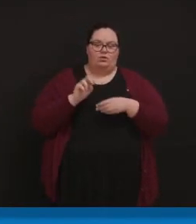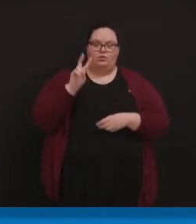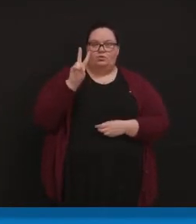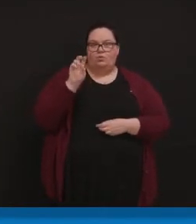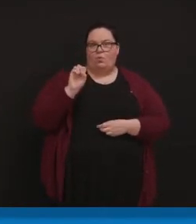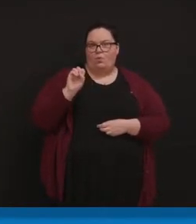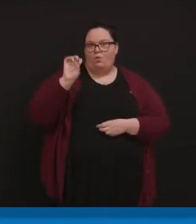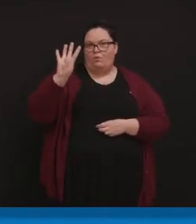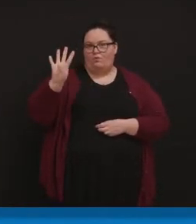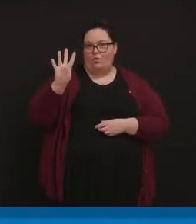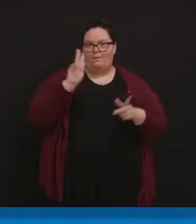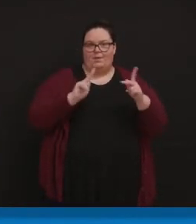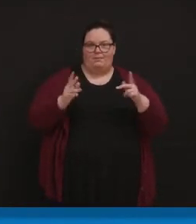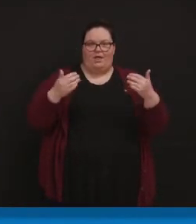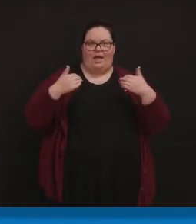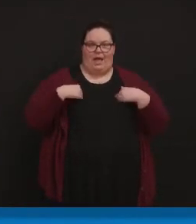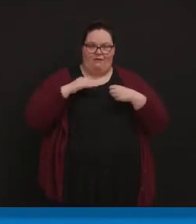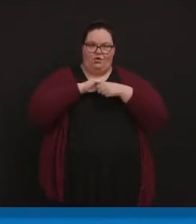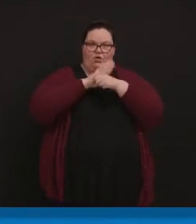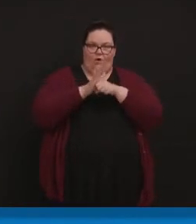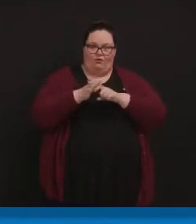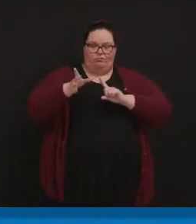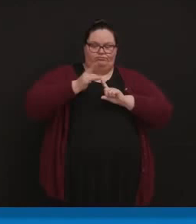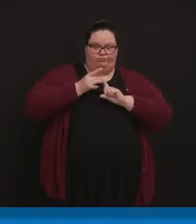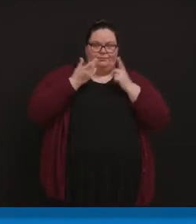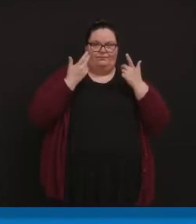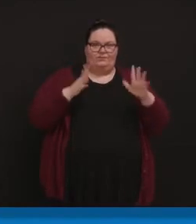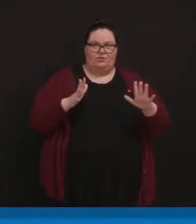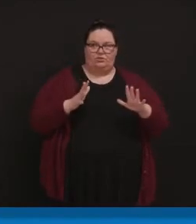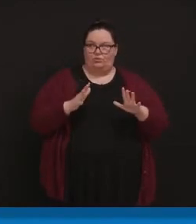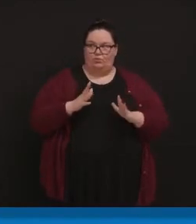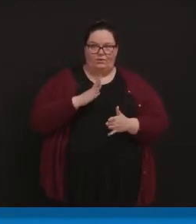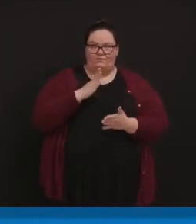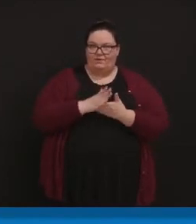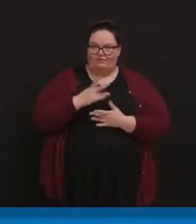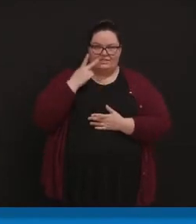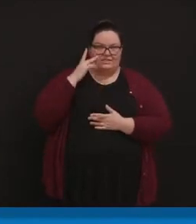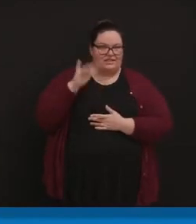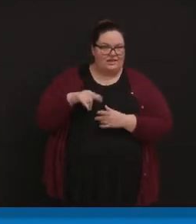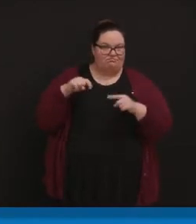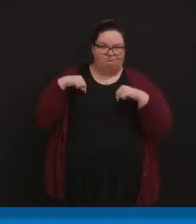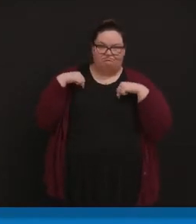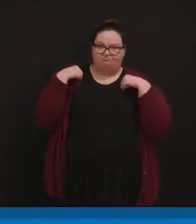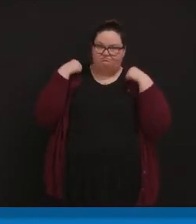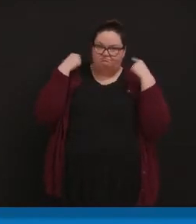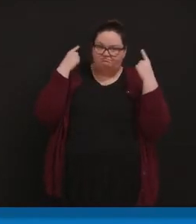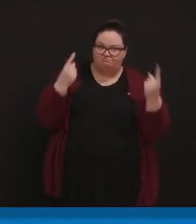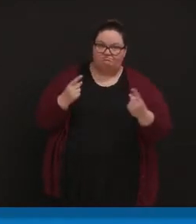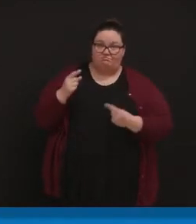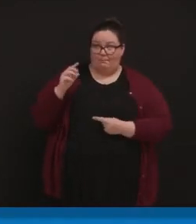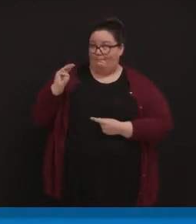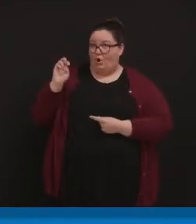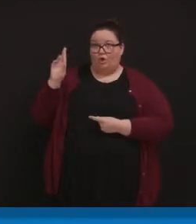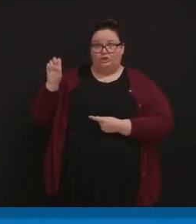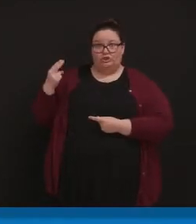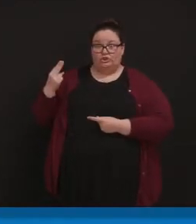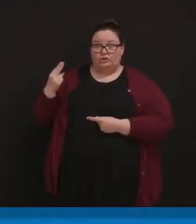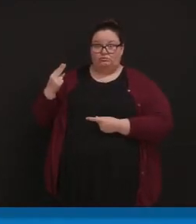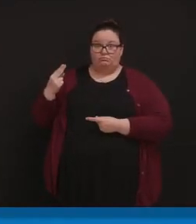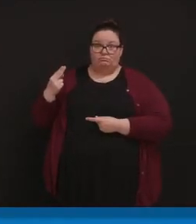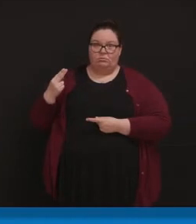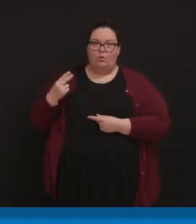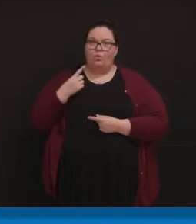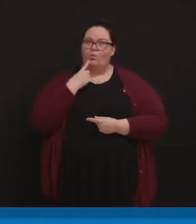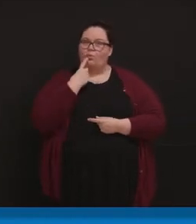active cases of COVID-19 across the province, more than we have seen at any time since the pandemic began last March. There is